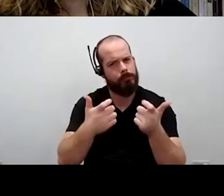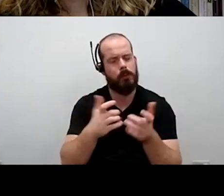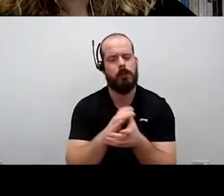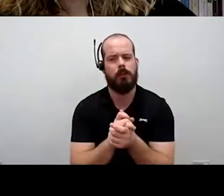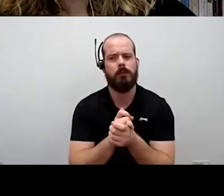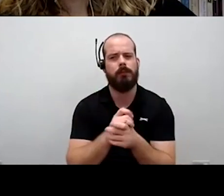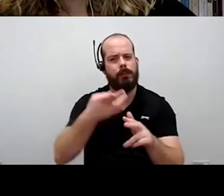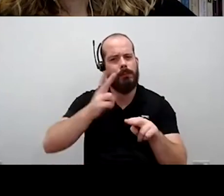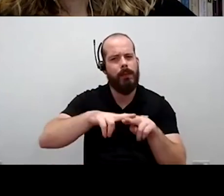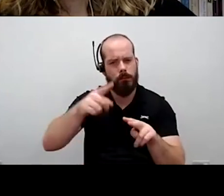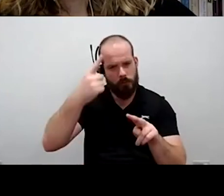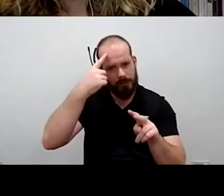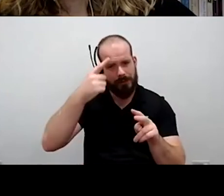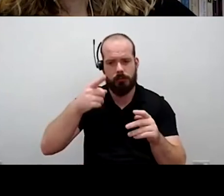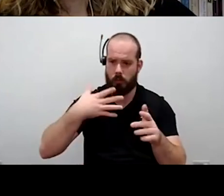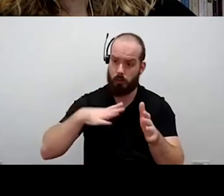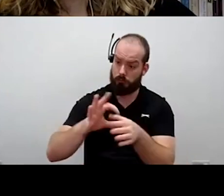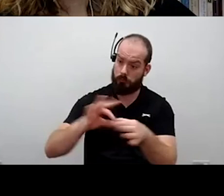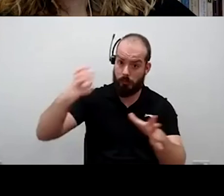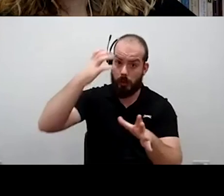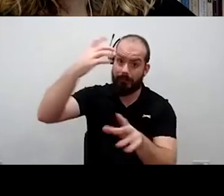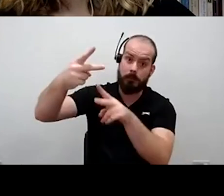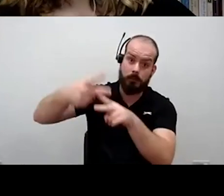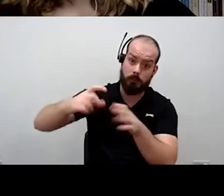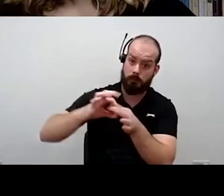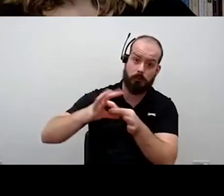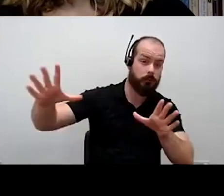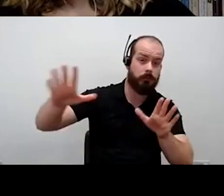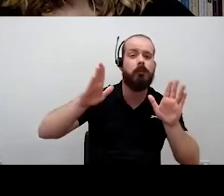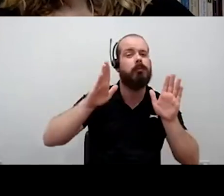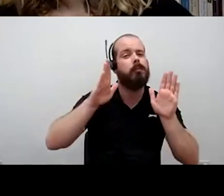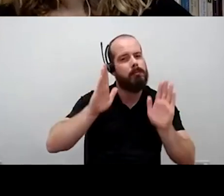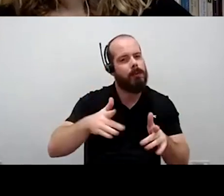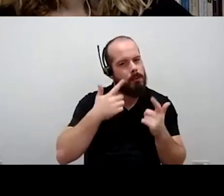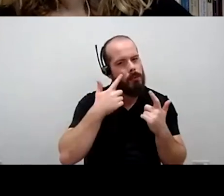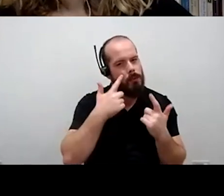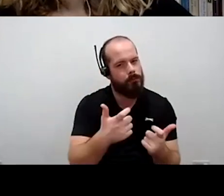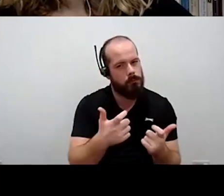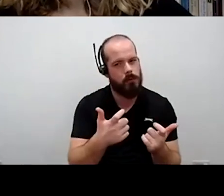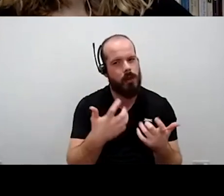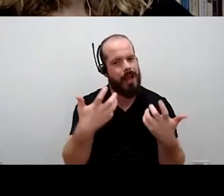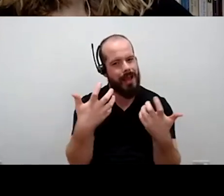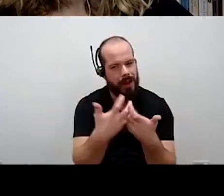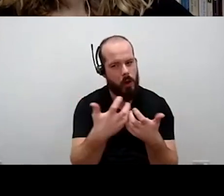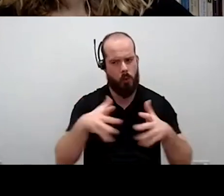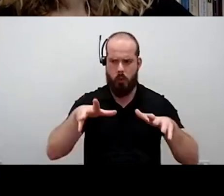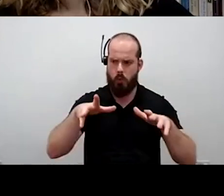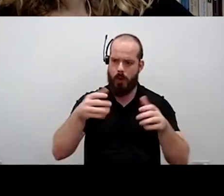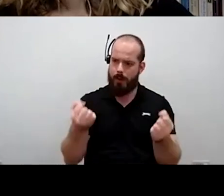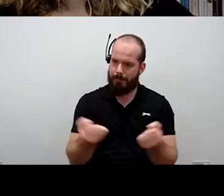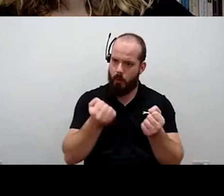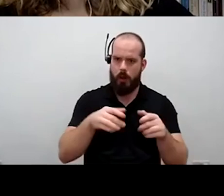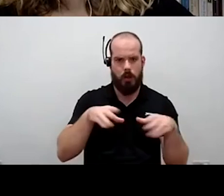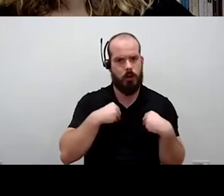that decentralized part and the democracy part of it, you have to be very careful of how you design your energy markets. And